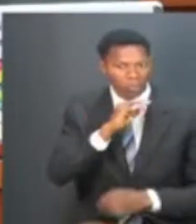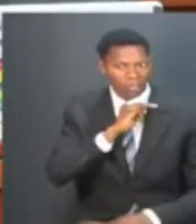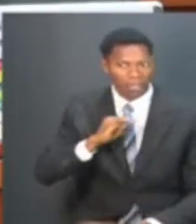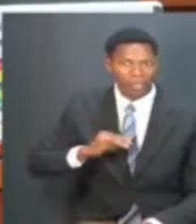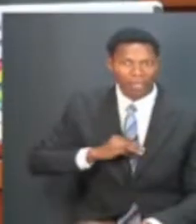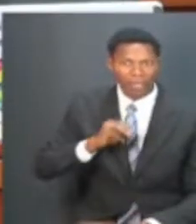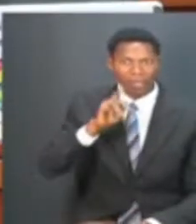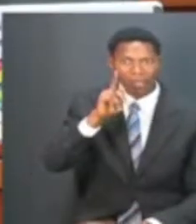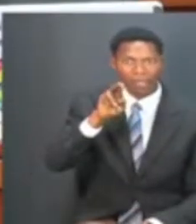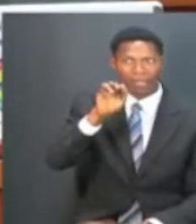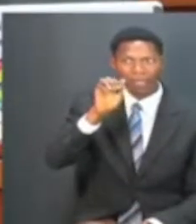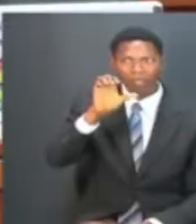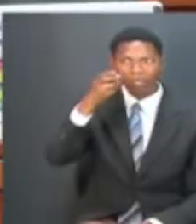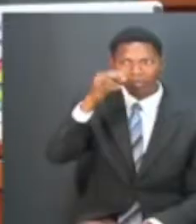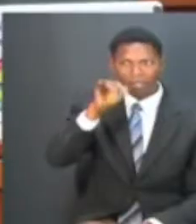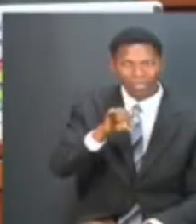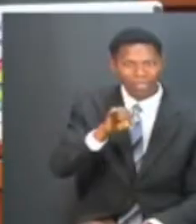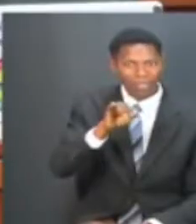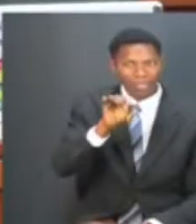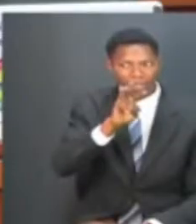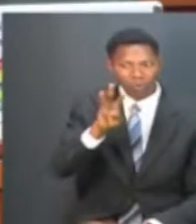and reassured me that